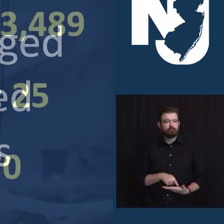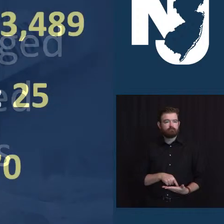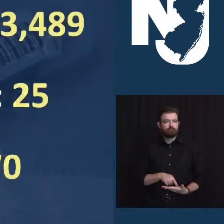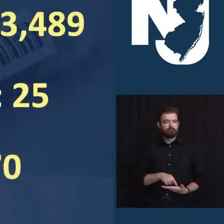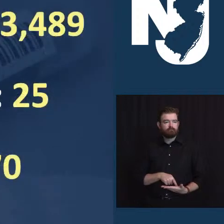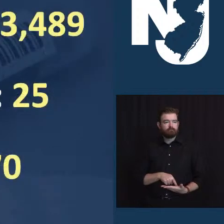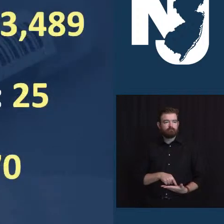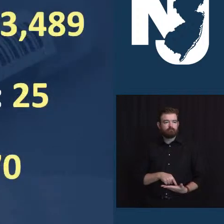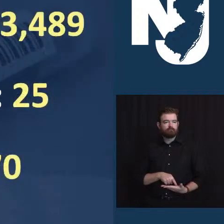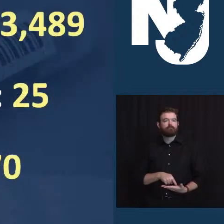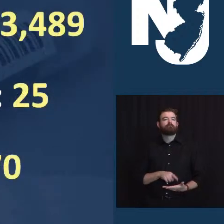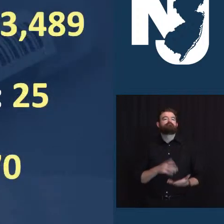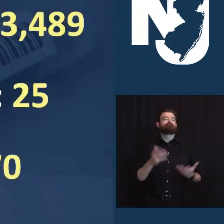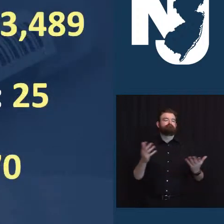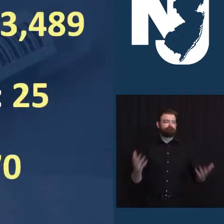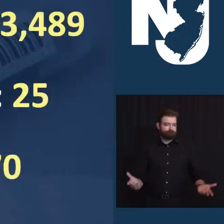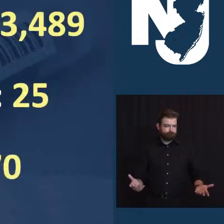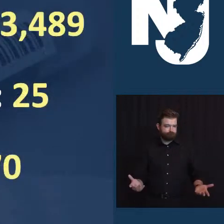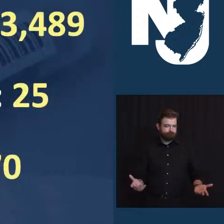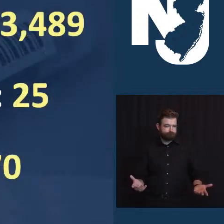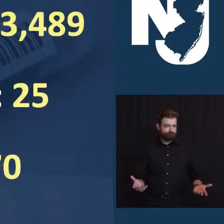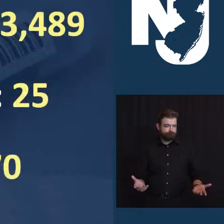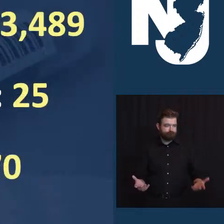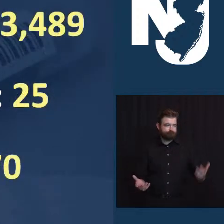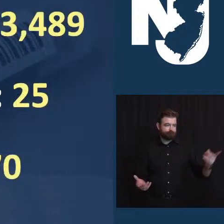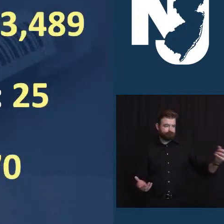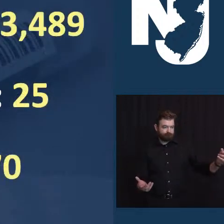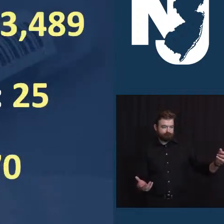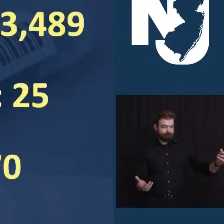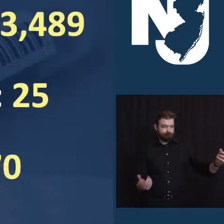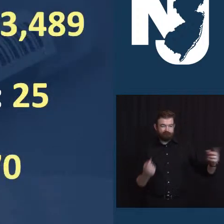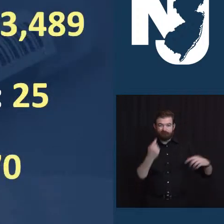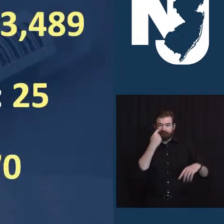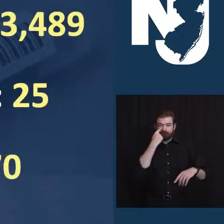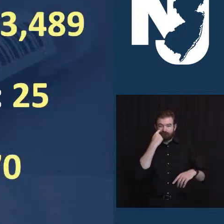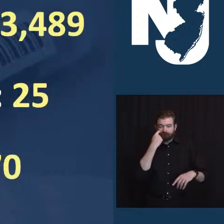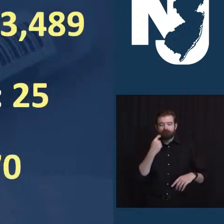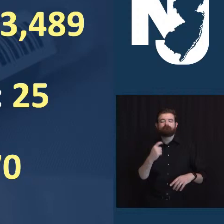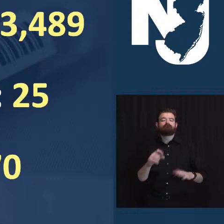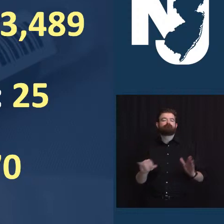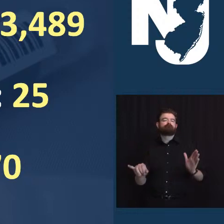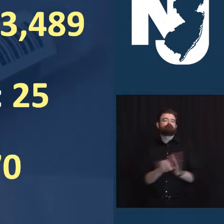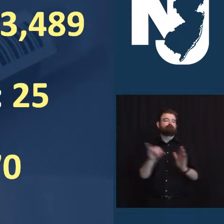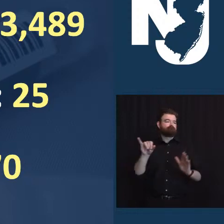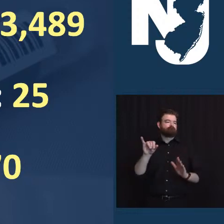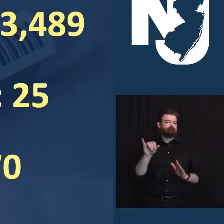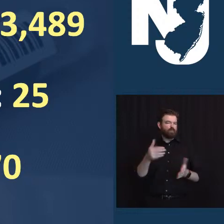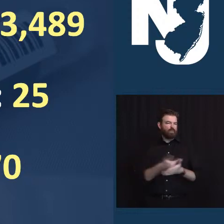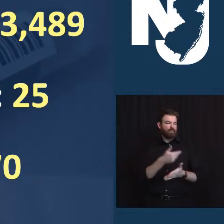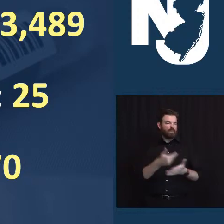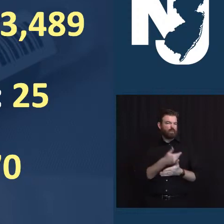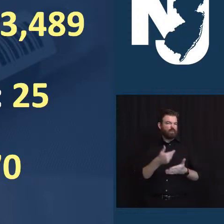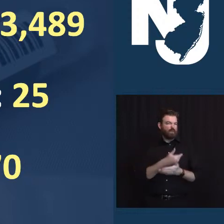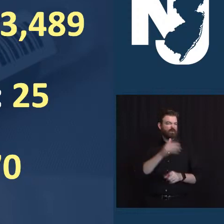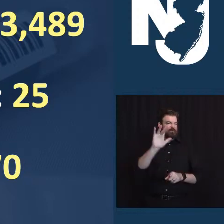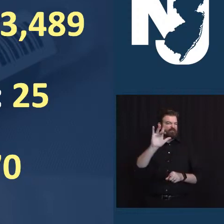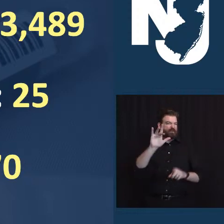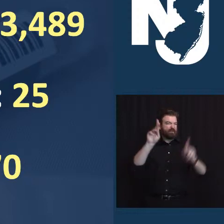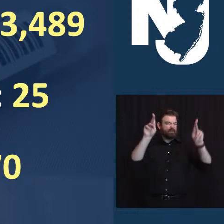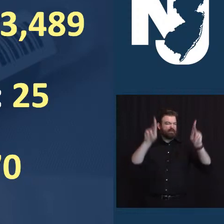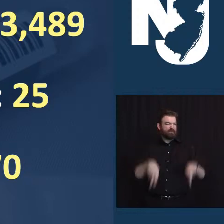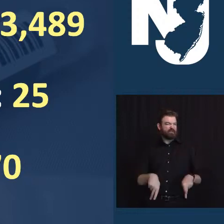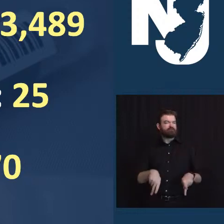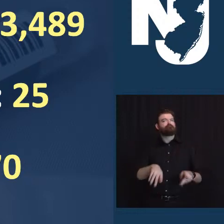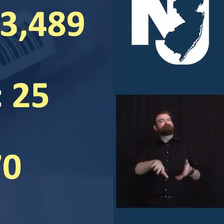reporting an additional 25 confirmed losses of life, blessed souls from our New Jersey community. The number